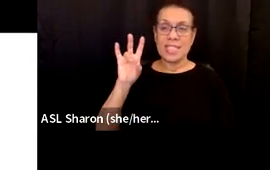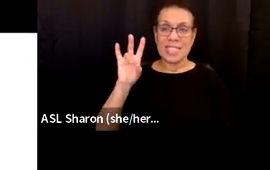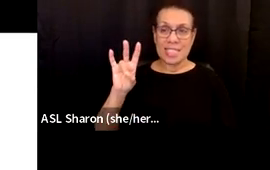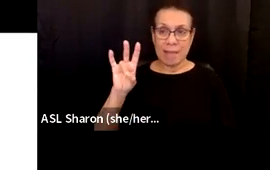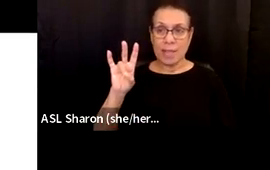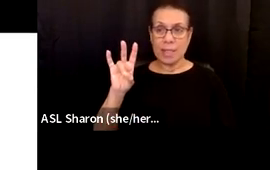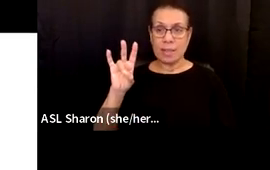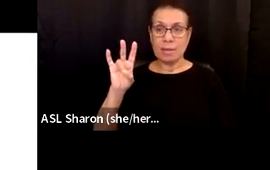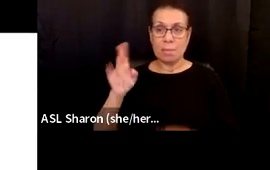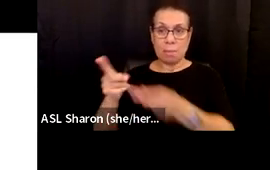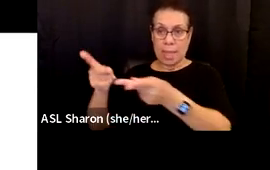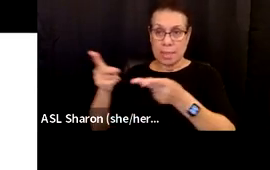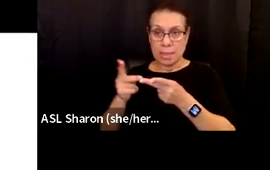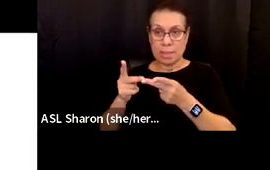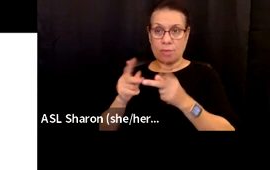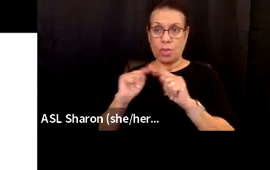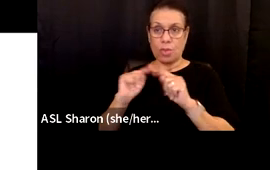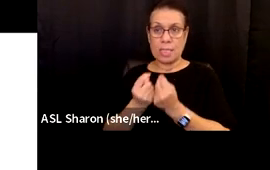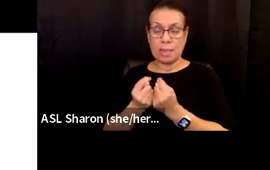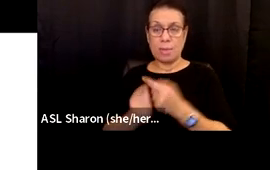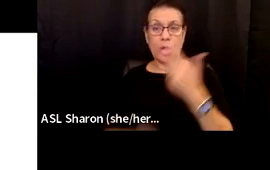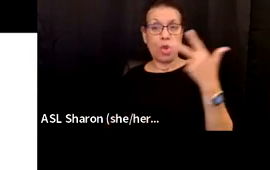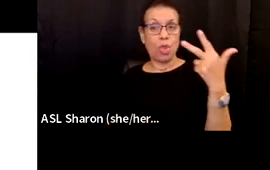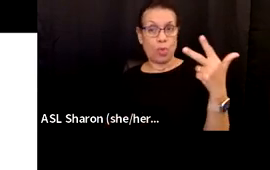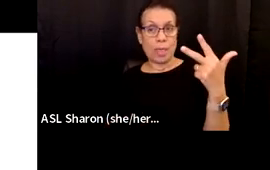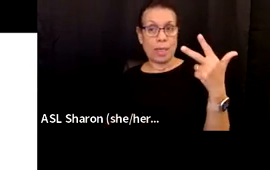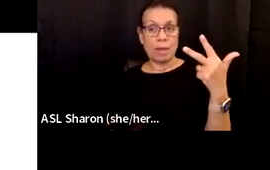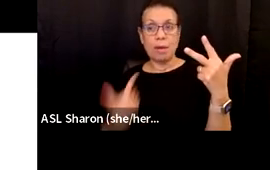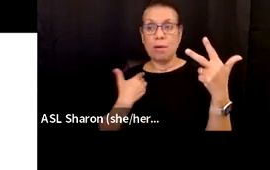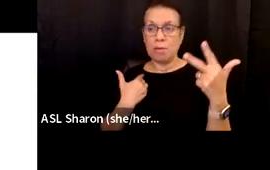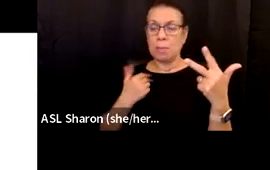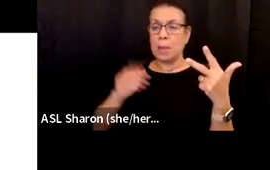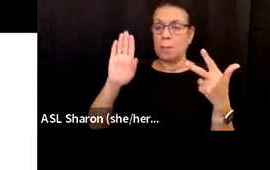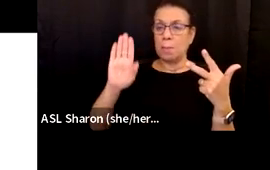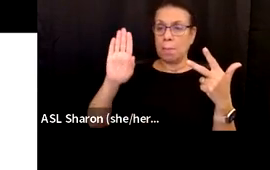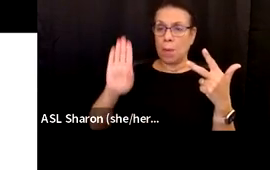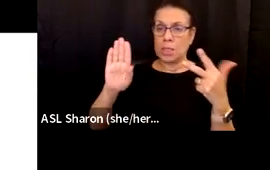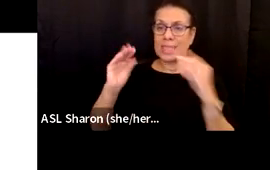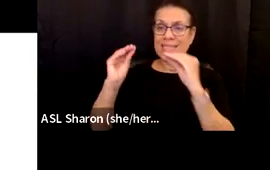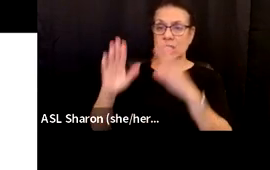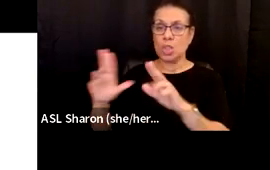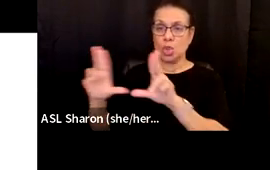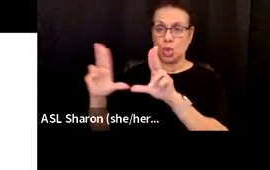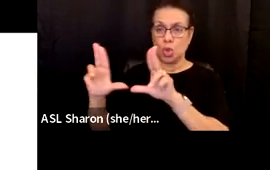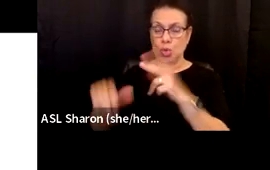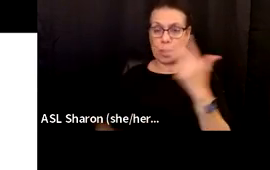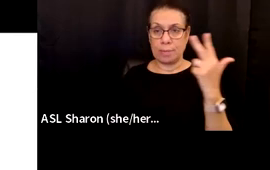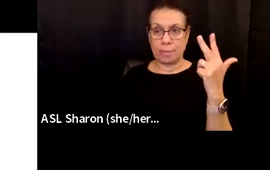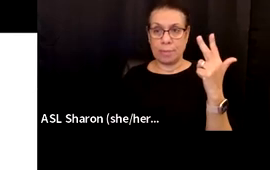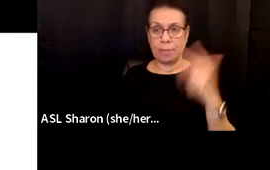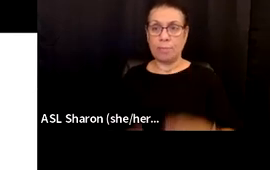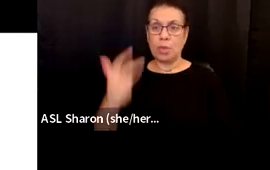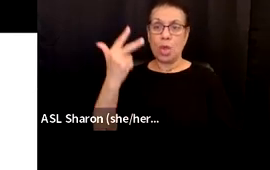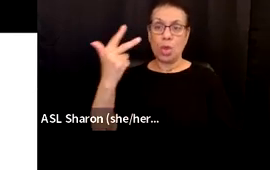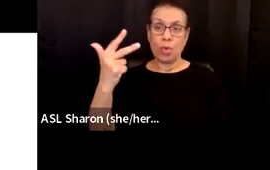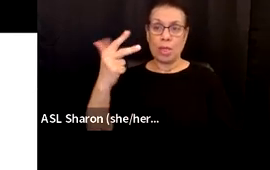team three of those appointments are made by our colleagues at the boston teachers union three appointments are made by the